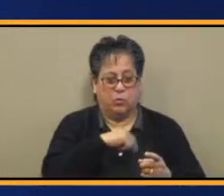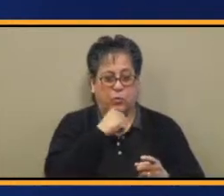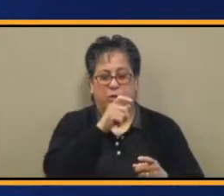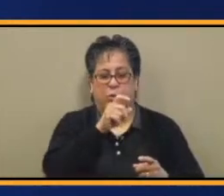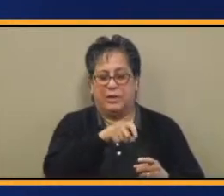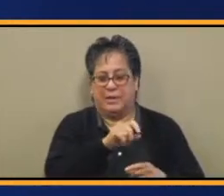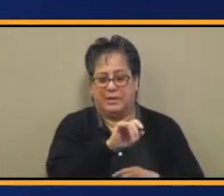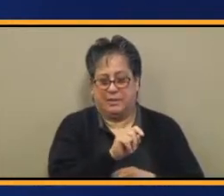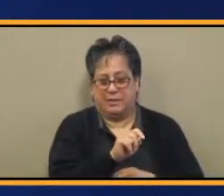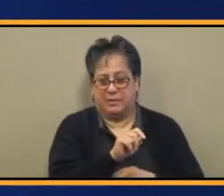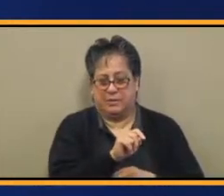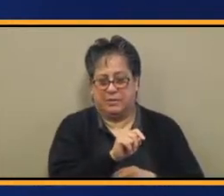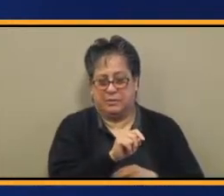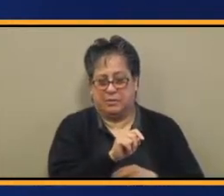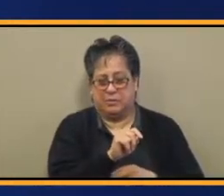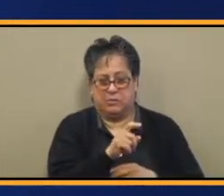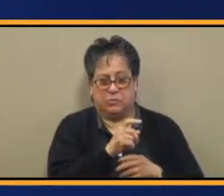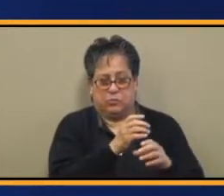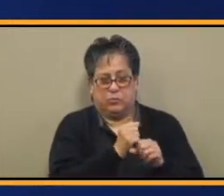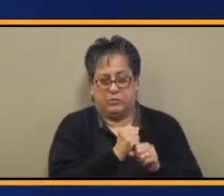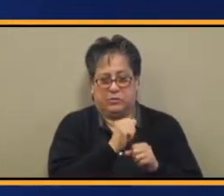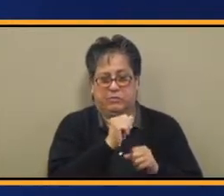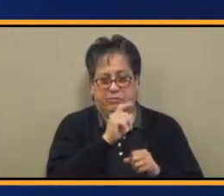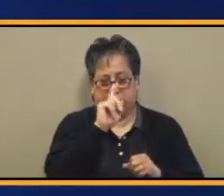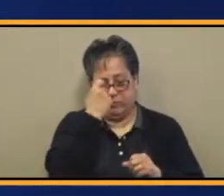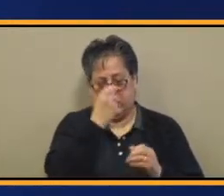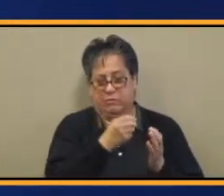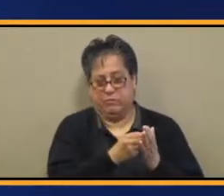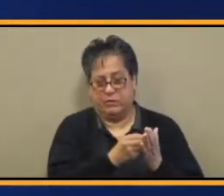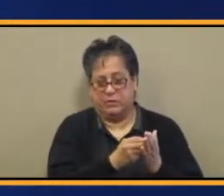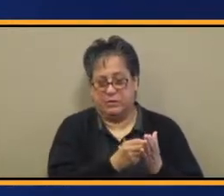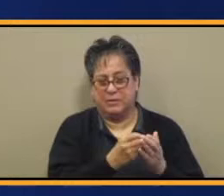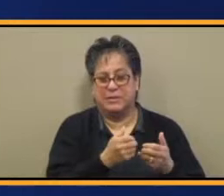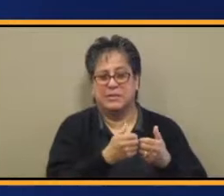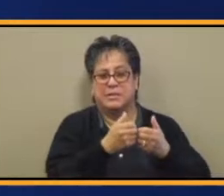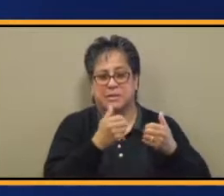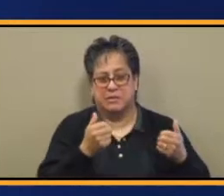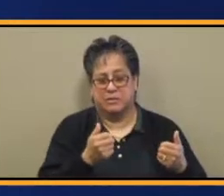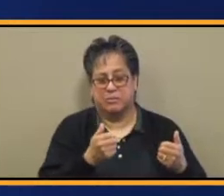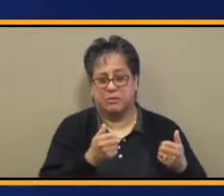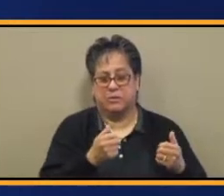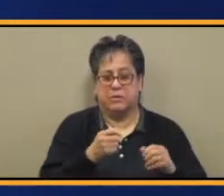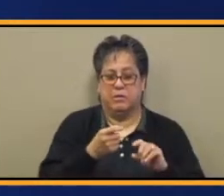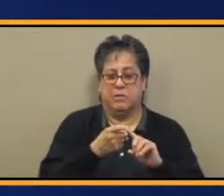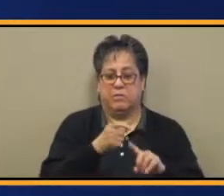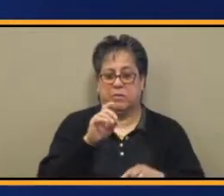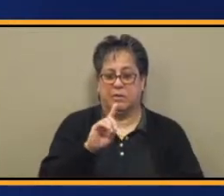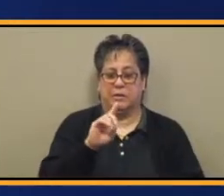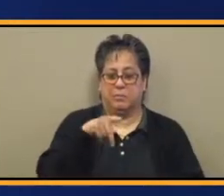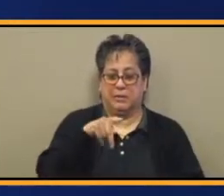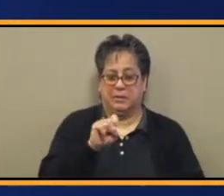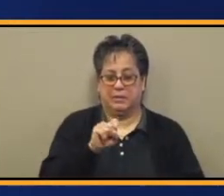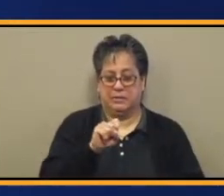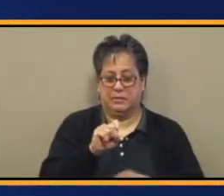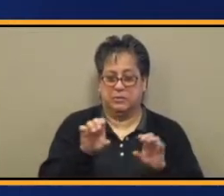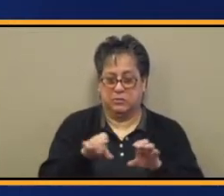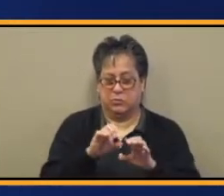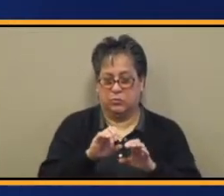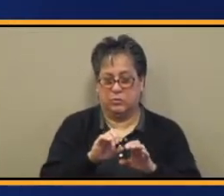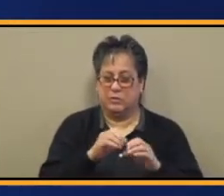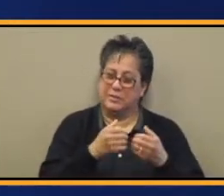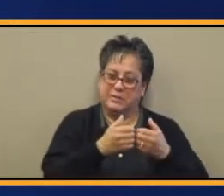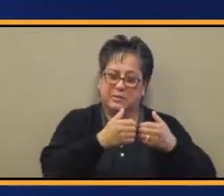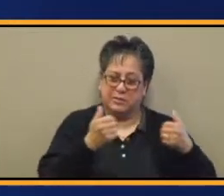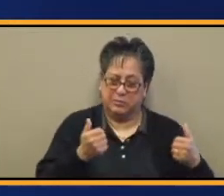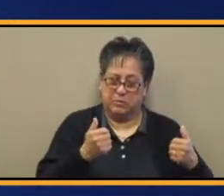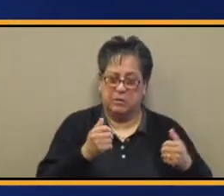in place to get the federal funding. This is separate and apart from what DPS is doing, which is something that I